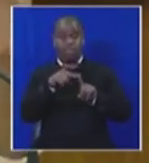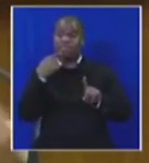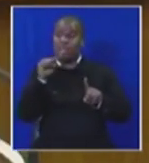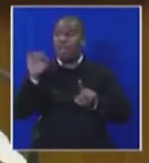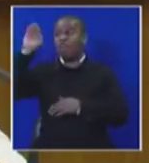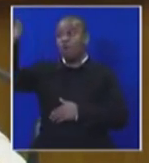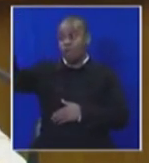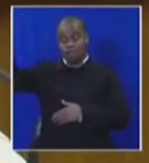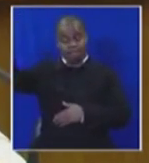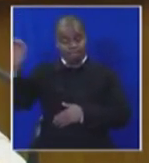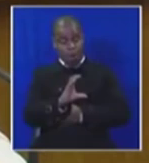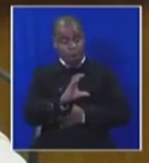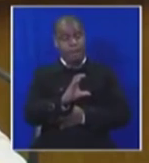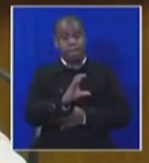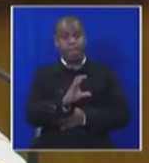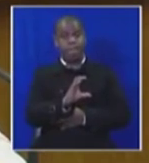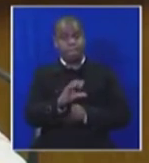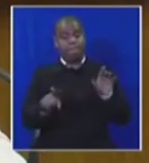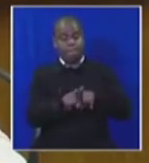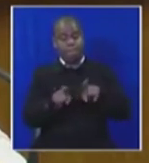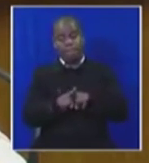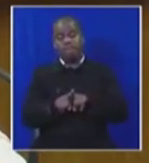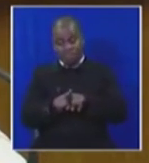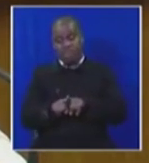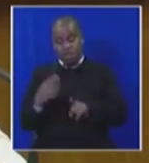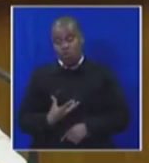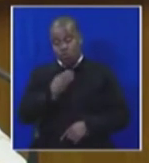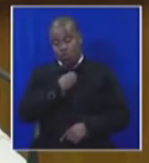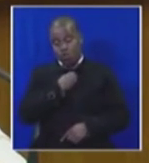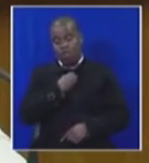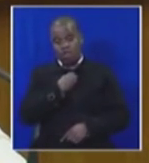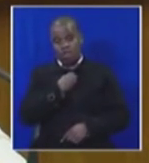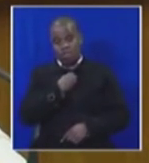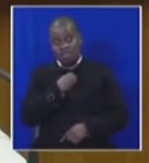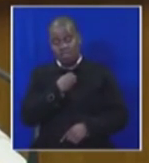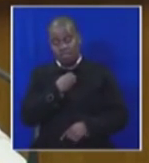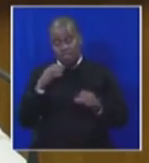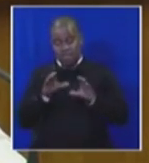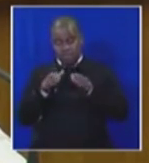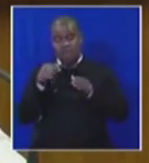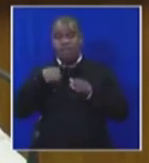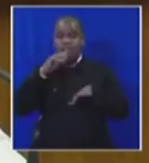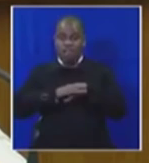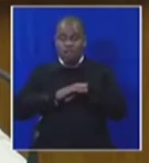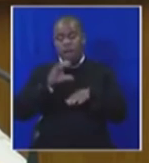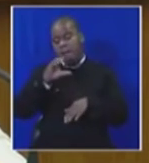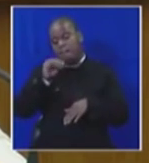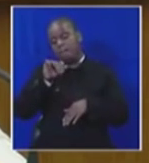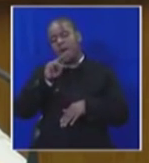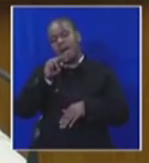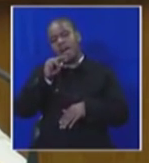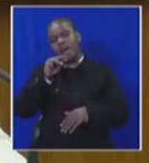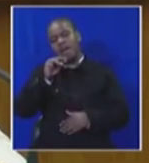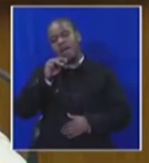foreign forces, and others, like the ANC Youth League president, 34.9 Colin Maine, accused students of